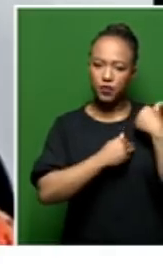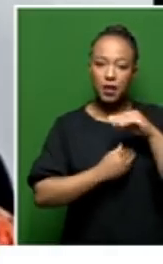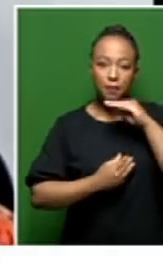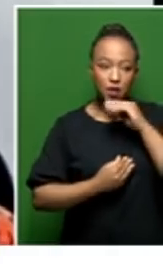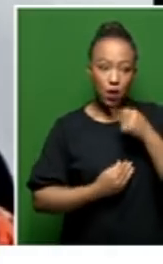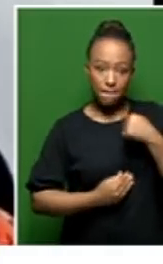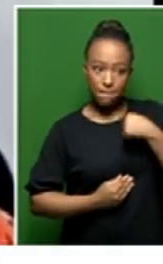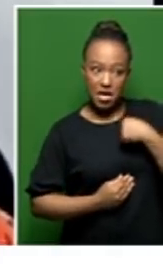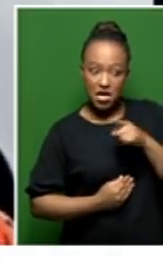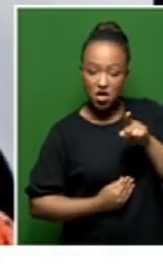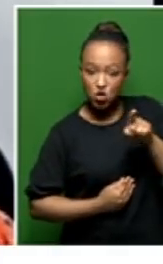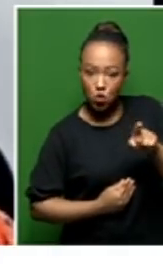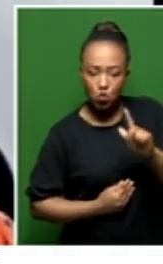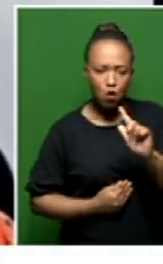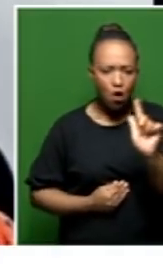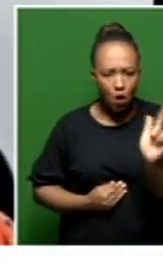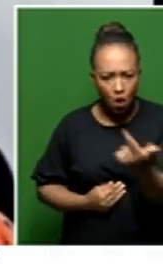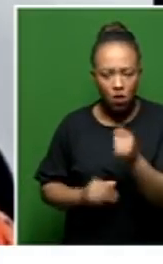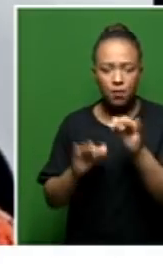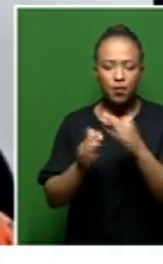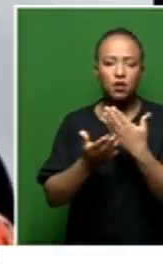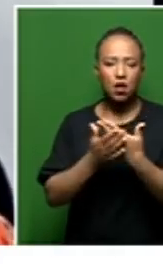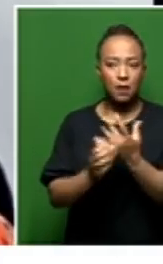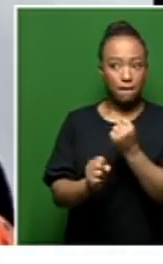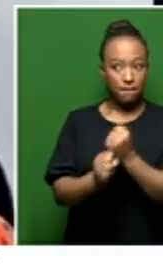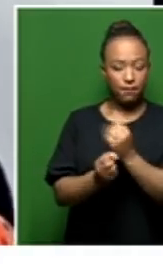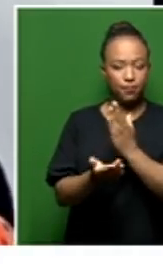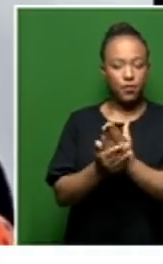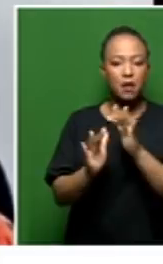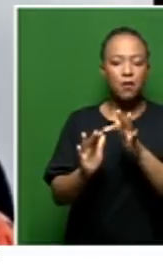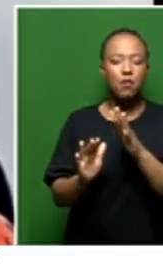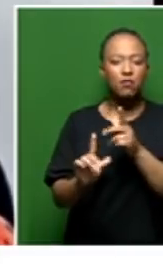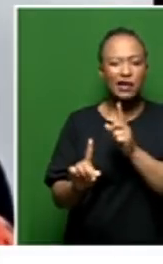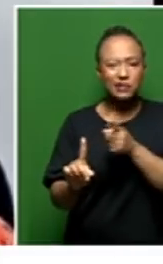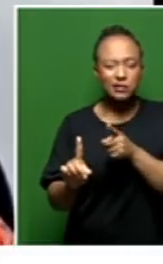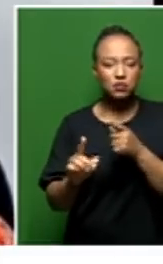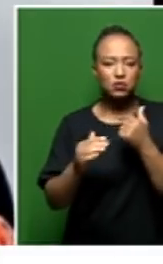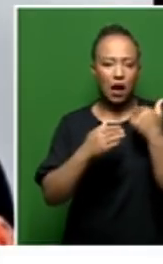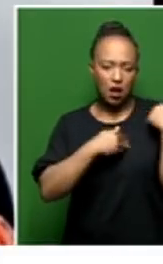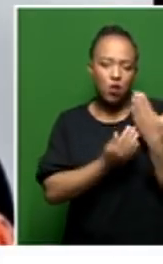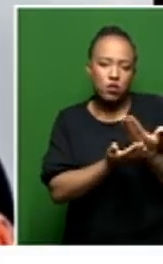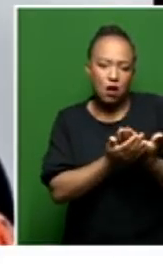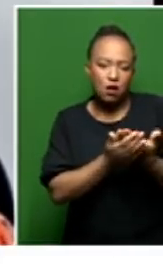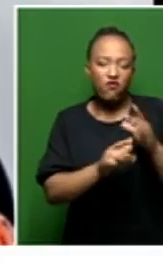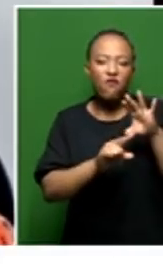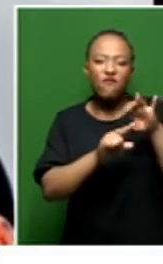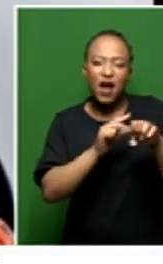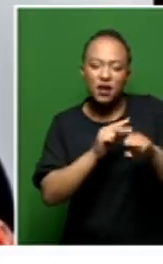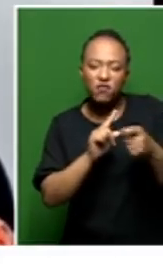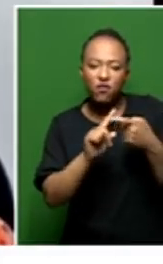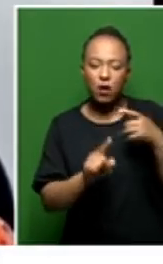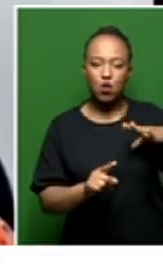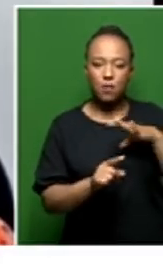everyone else now has a duty to ensure accountability for the implementation of the findings of the Zondo